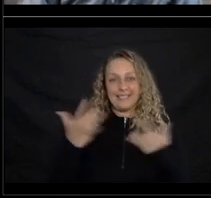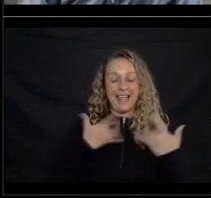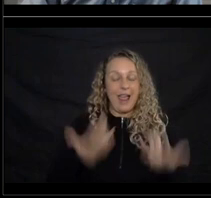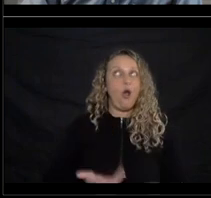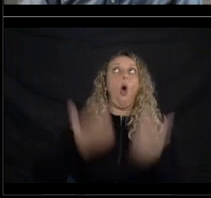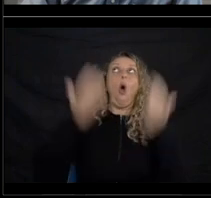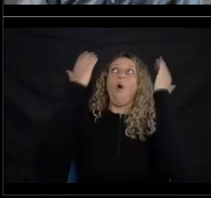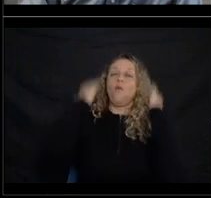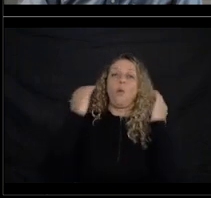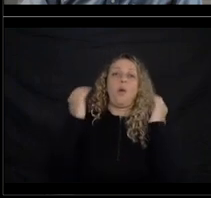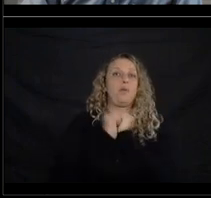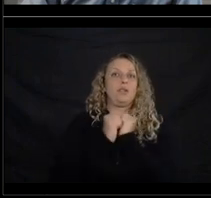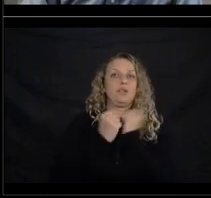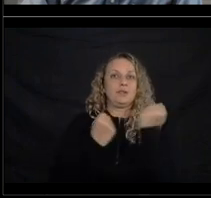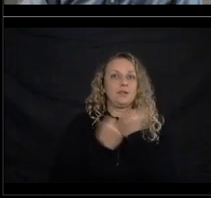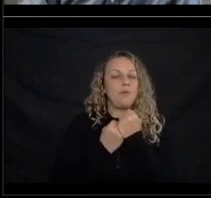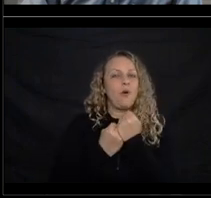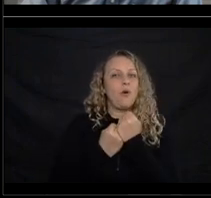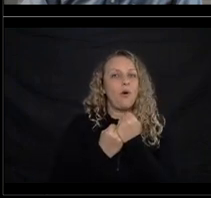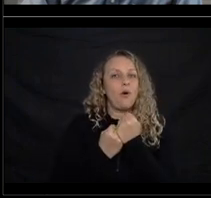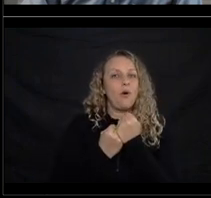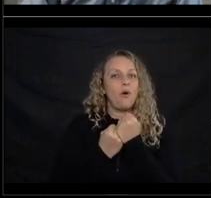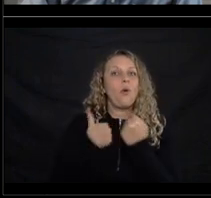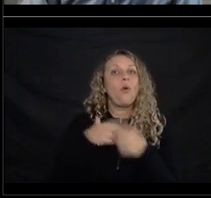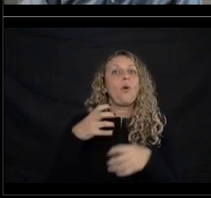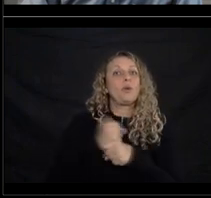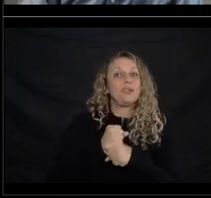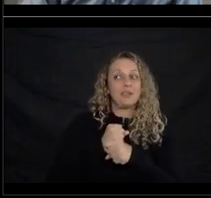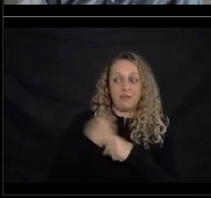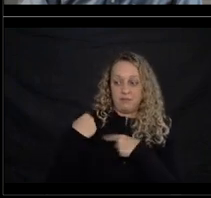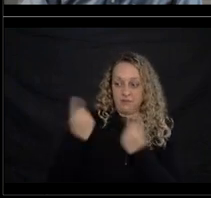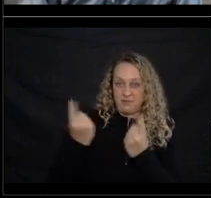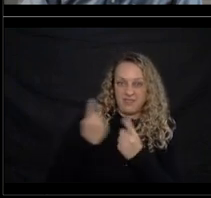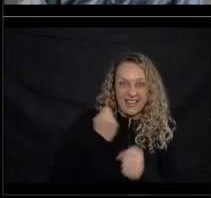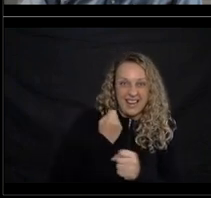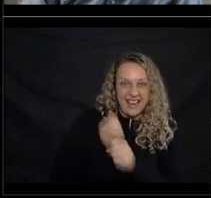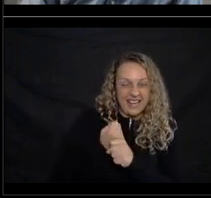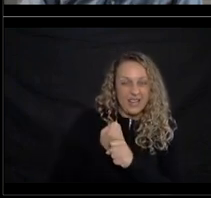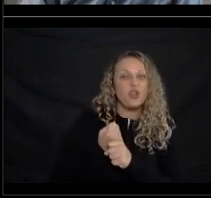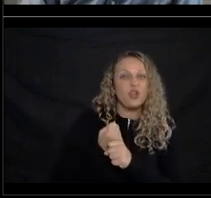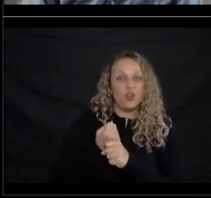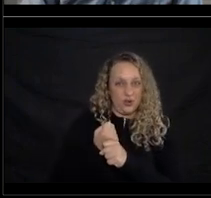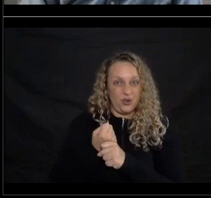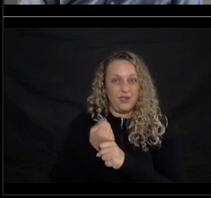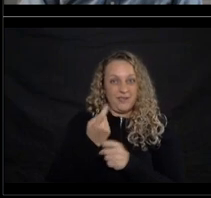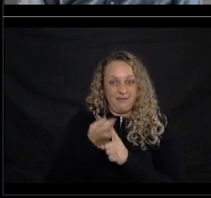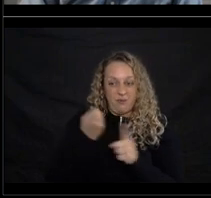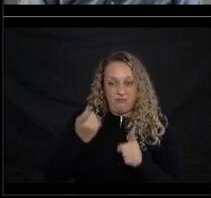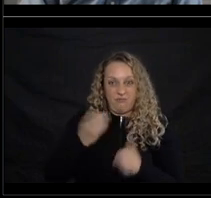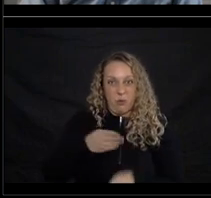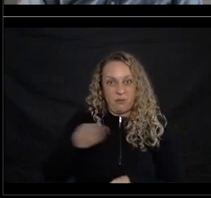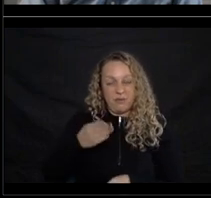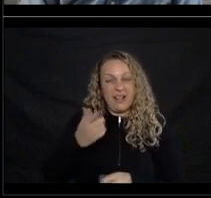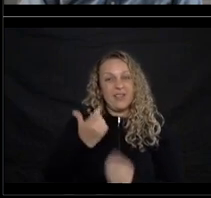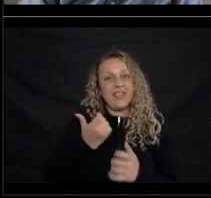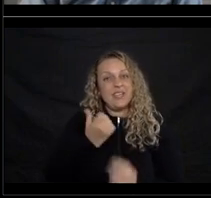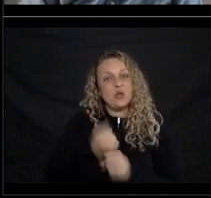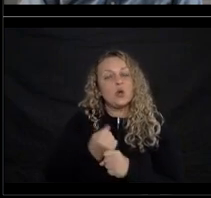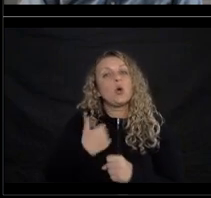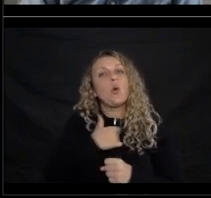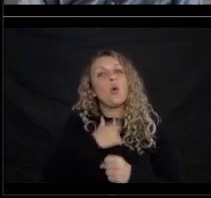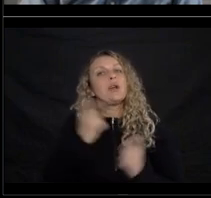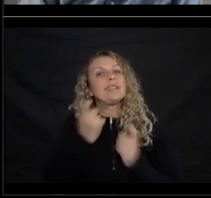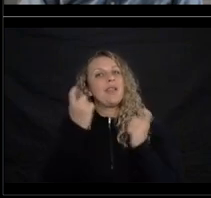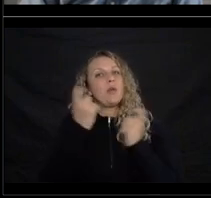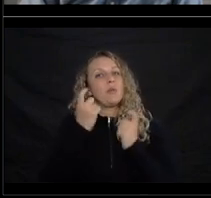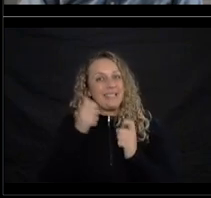with the support that we have received now for 10 years from the City of Boynton Beach. This year, we absolutely celebrate